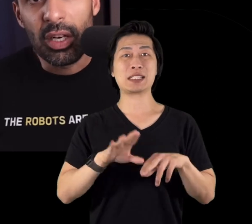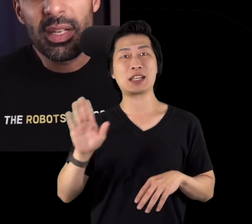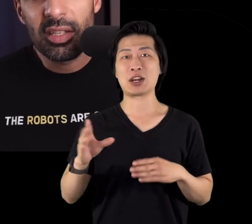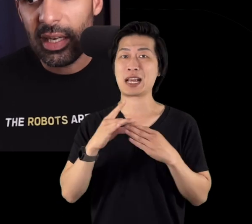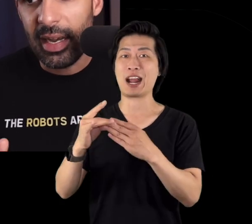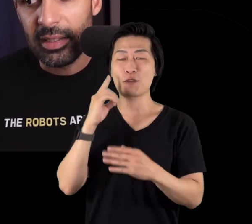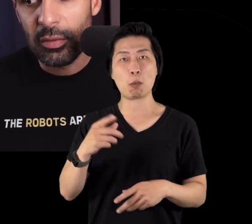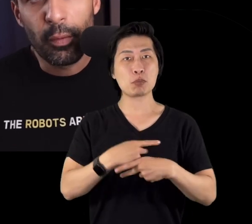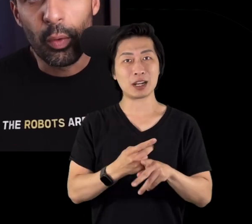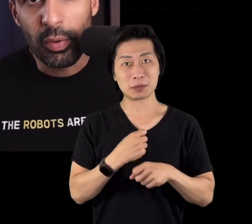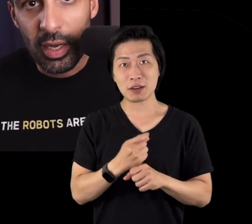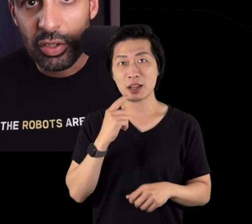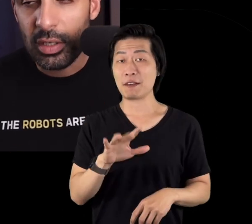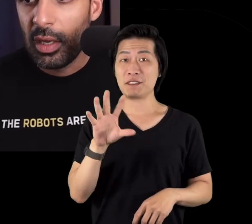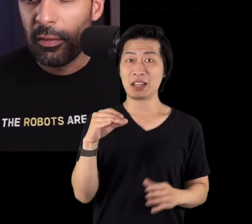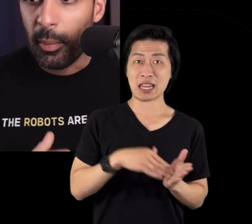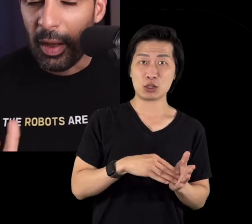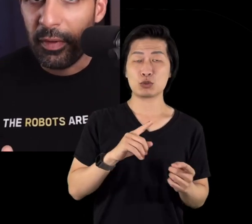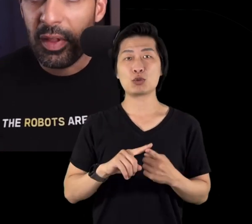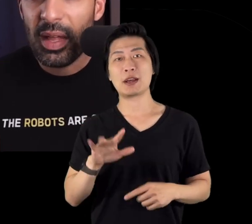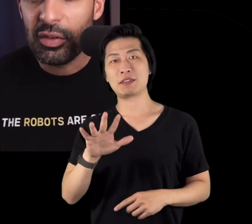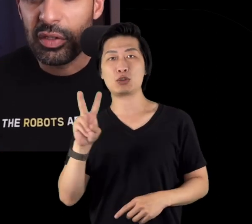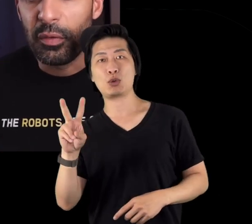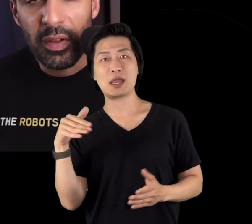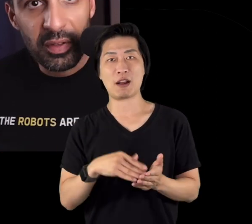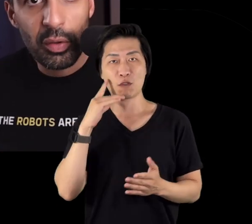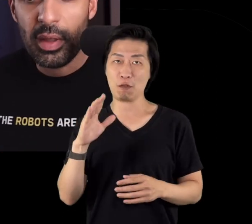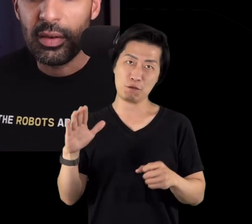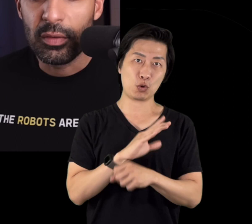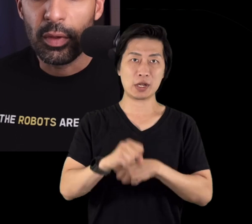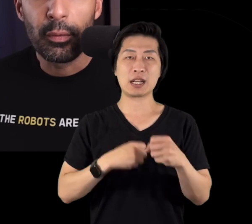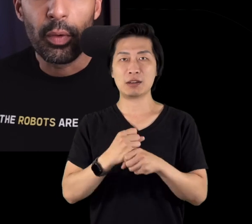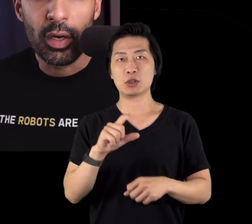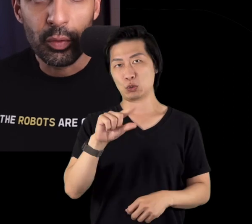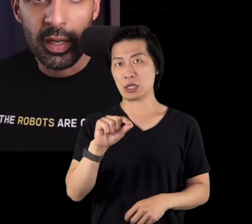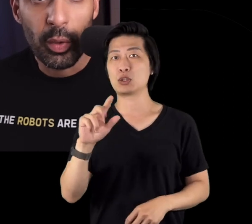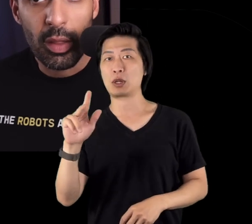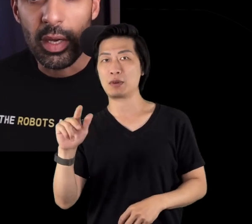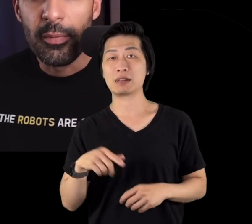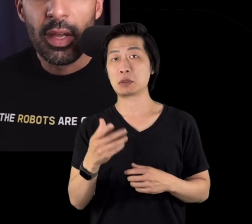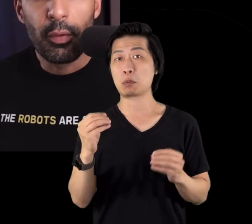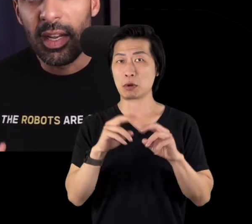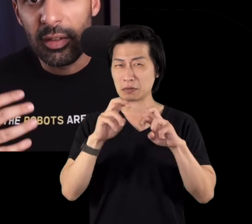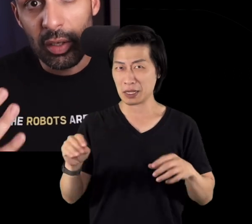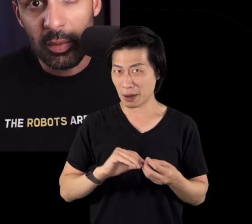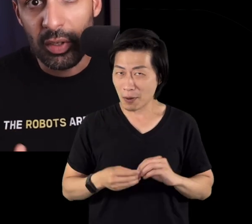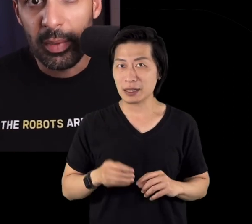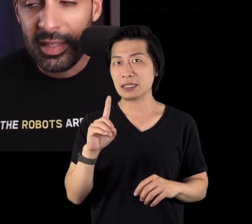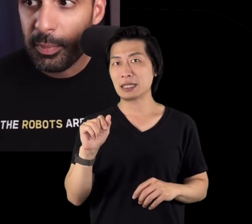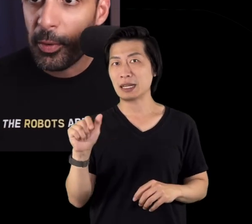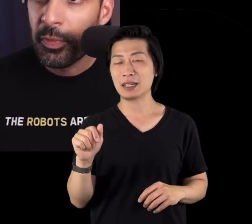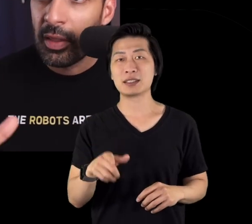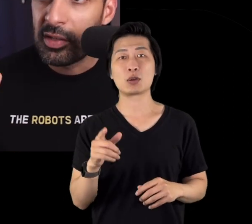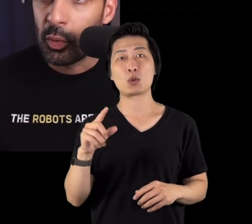also increased their guidance for production from about 50,000 to 52,000 for the full year of 2023. If we dig into the numbers a little